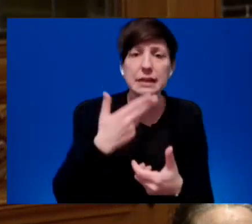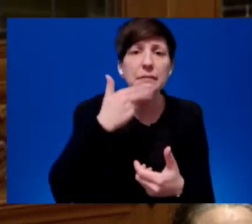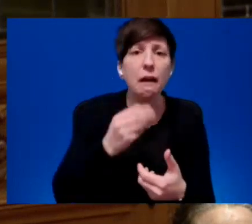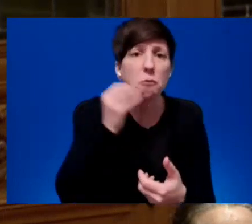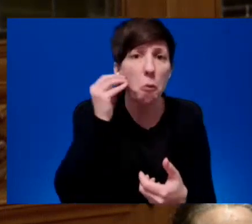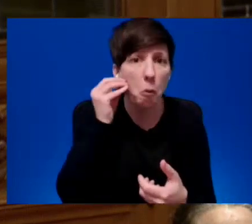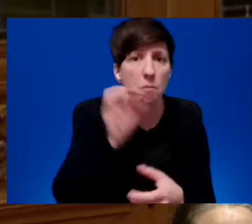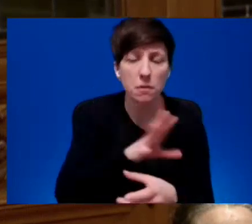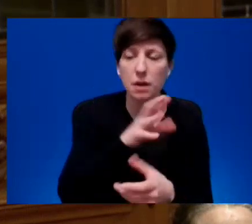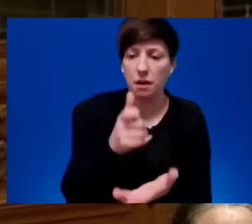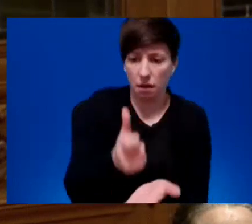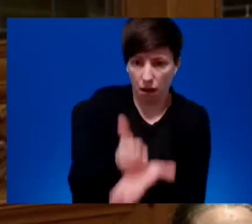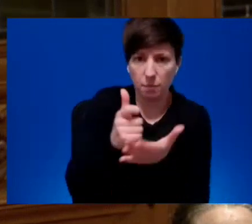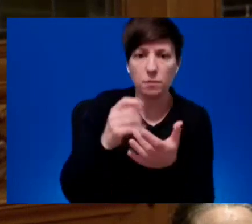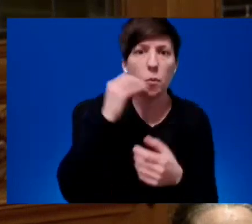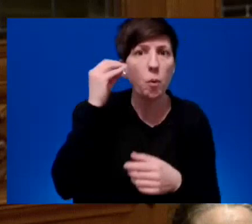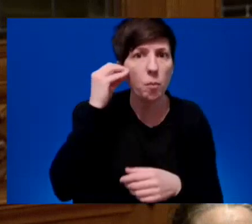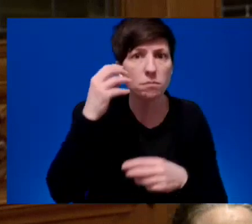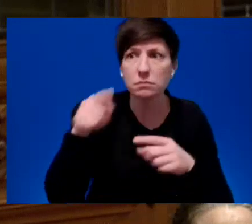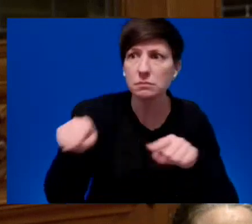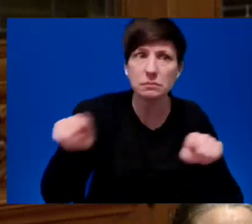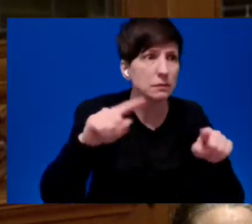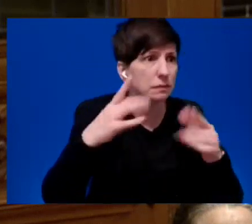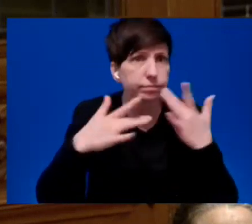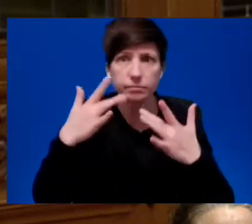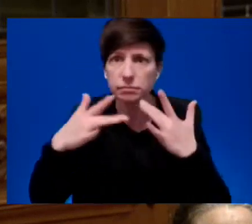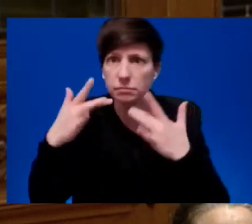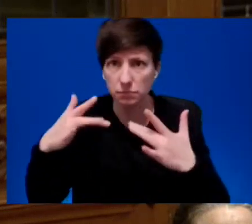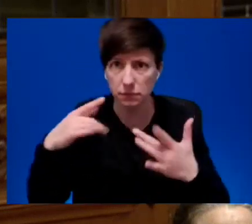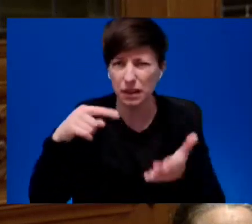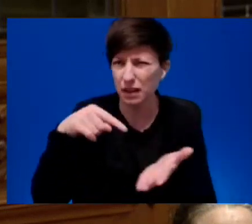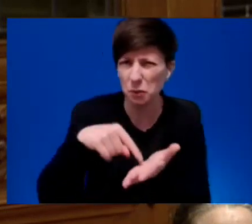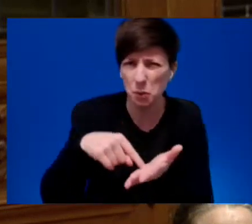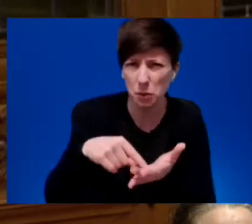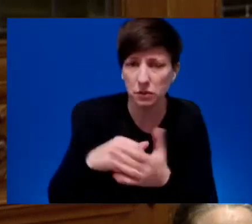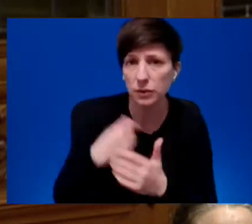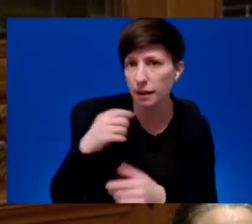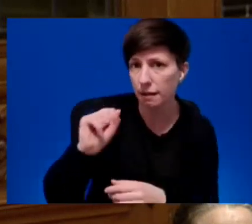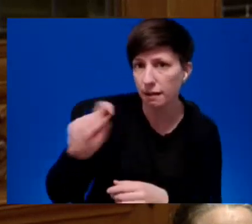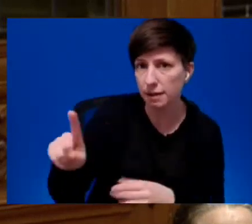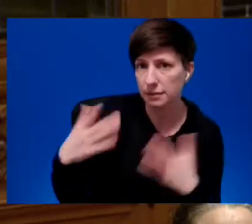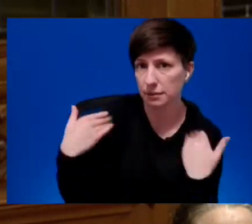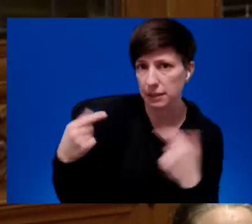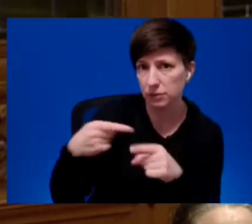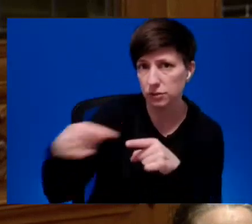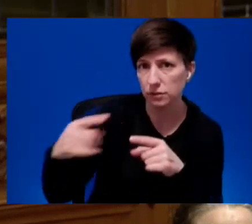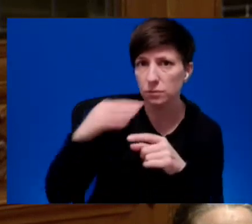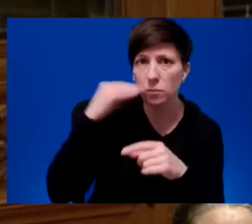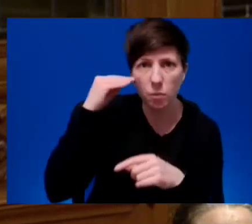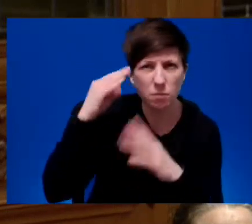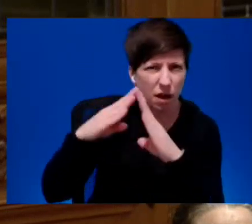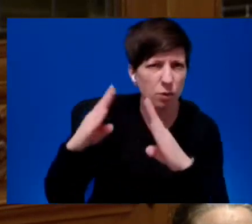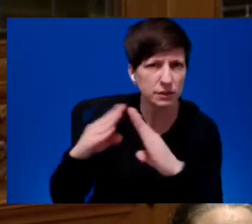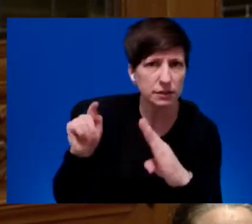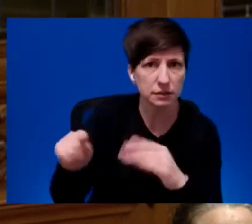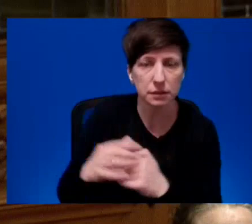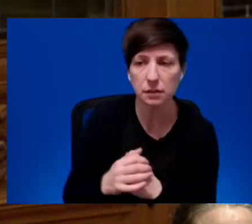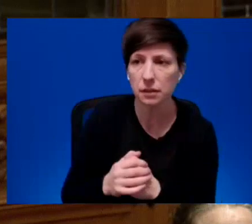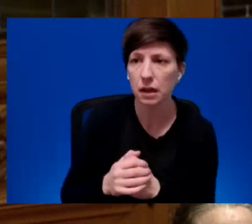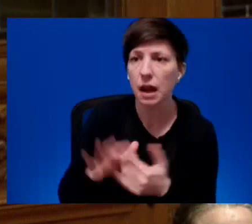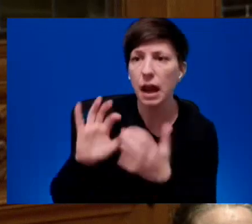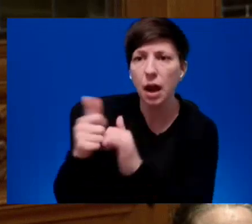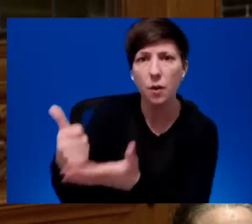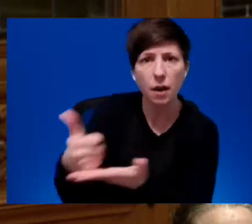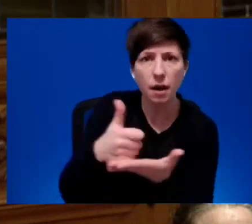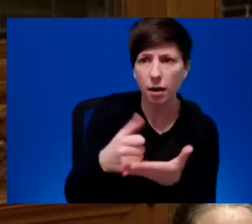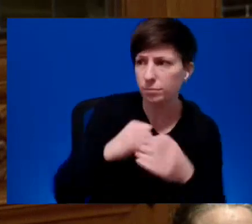problem? My question is to the Minister of Housing. What is the province doing to ensure that those living in tiny